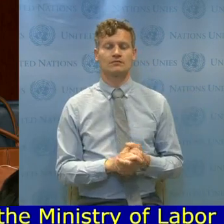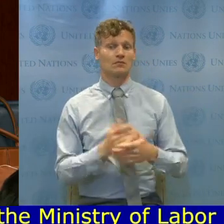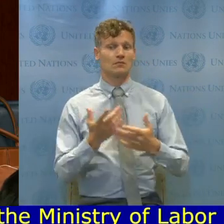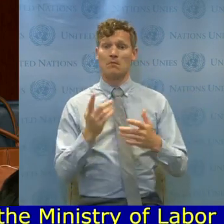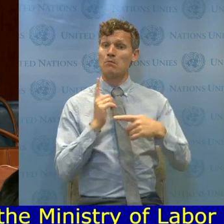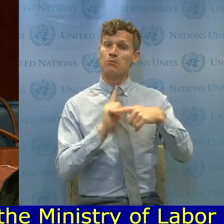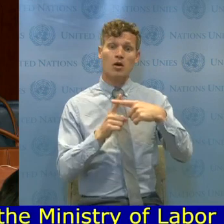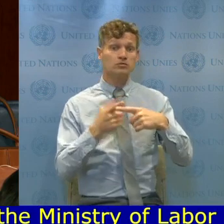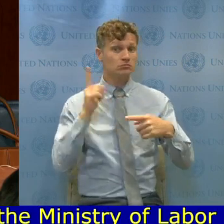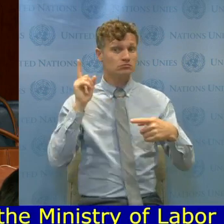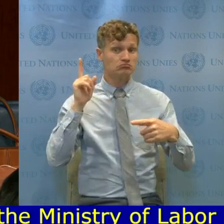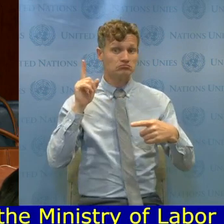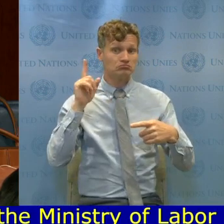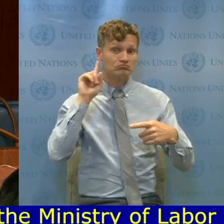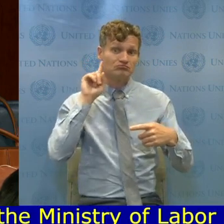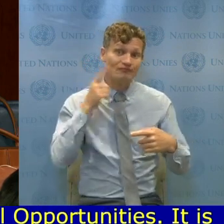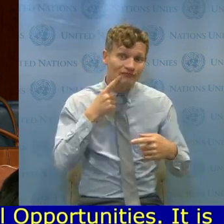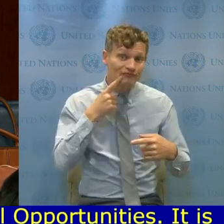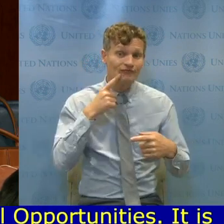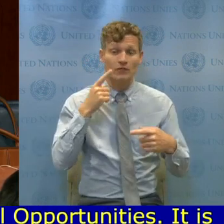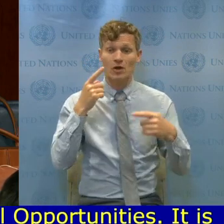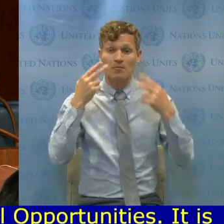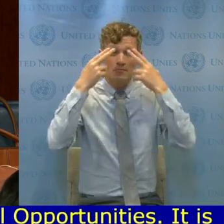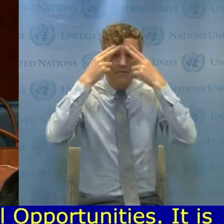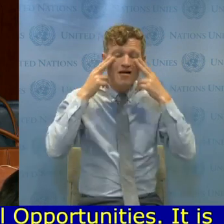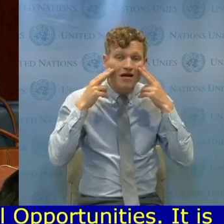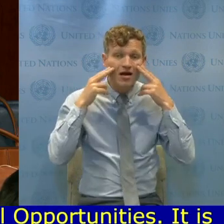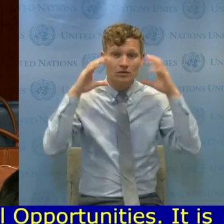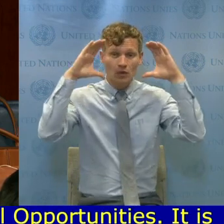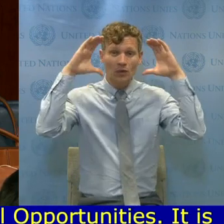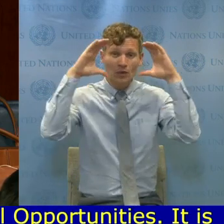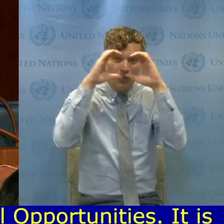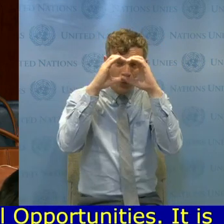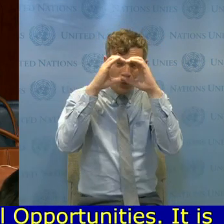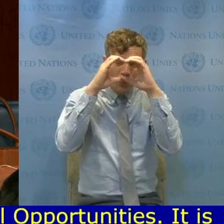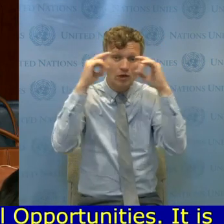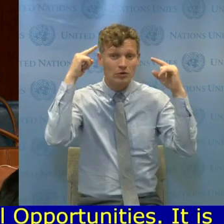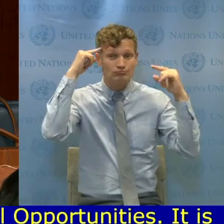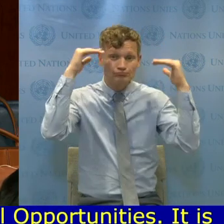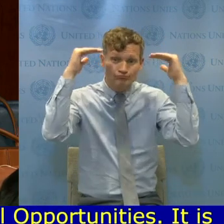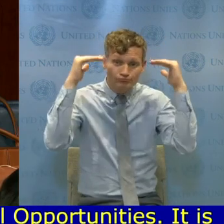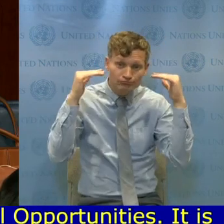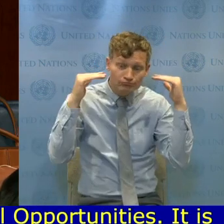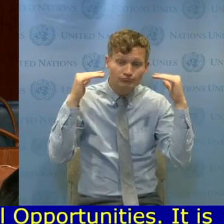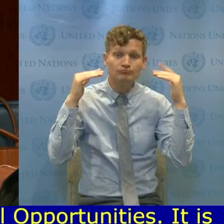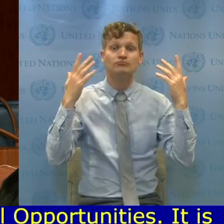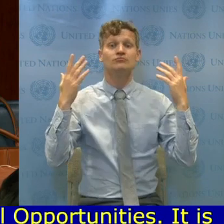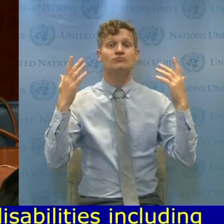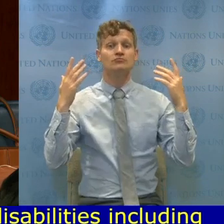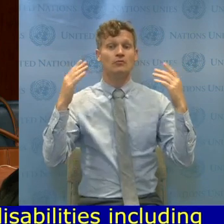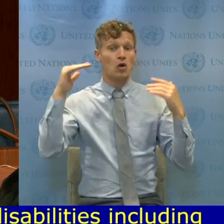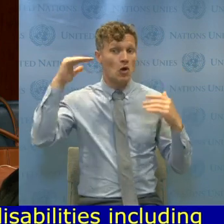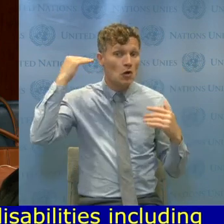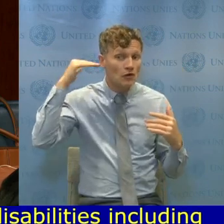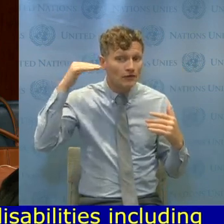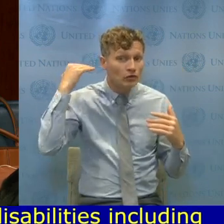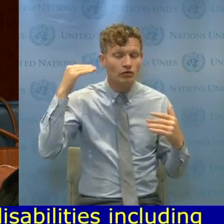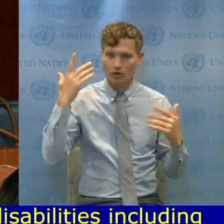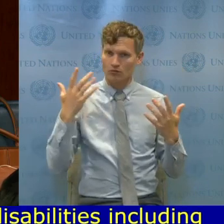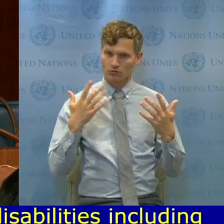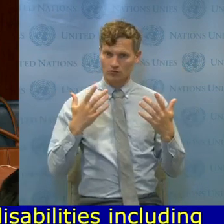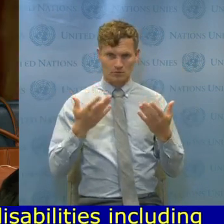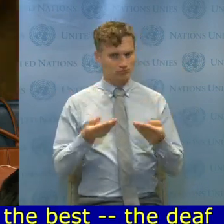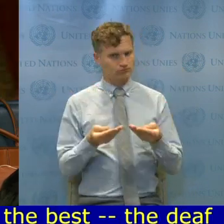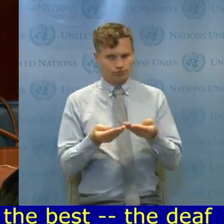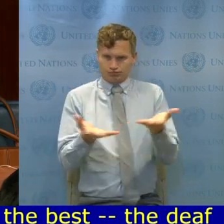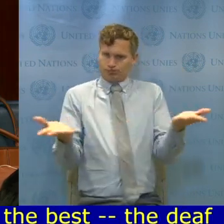partially sighted, the deaf and hard of hearing, and persons with intellectual disabilities, the chance to be properly informed. Since